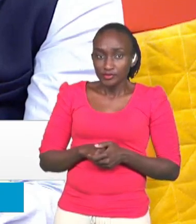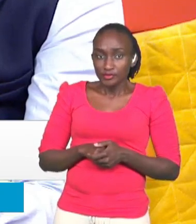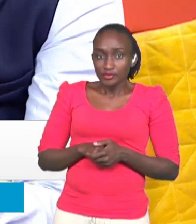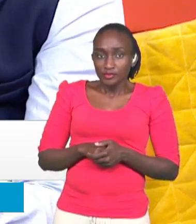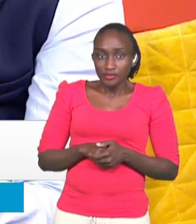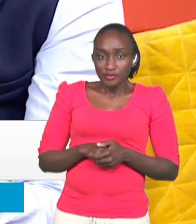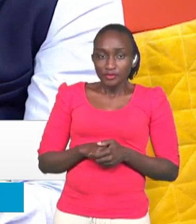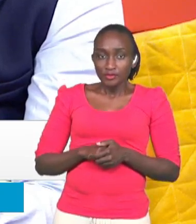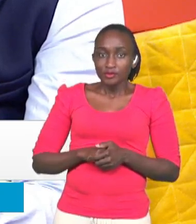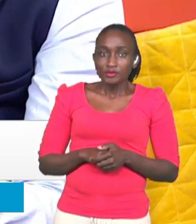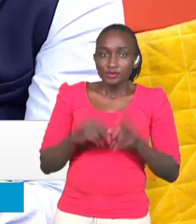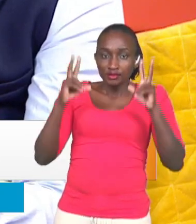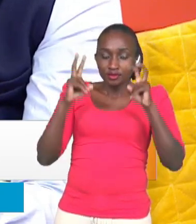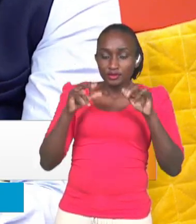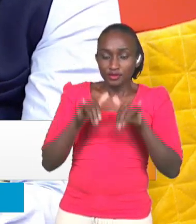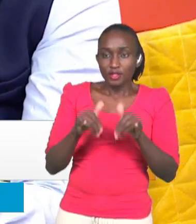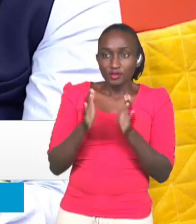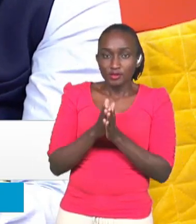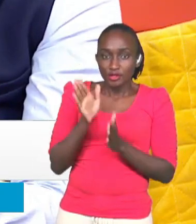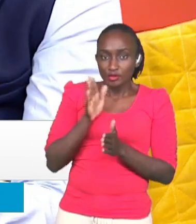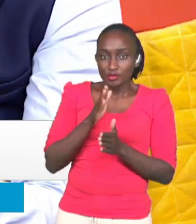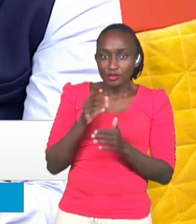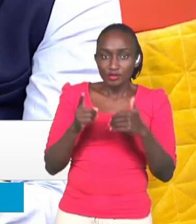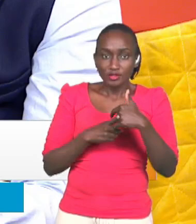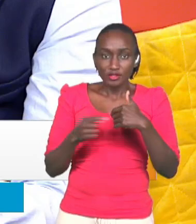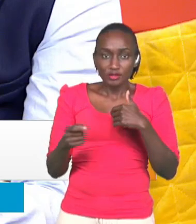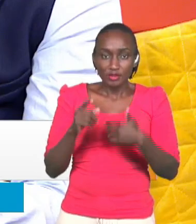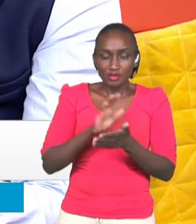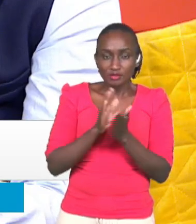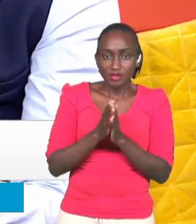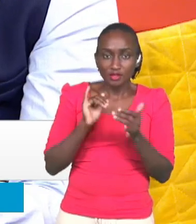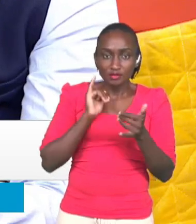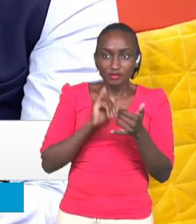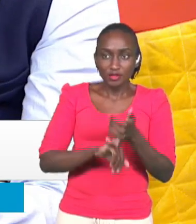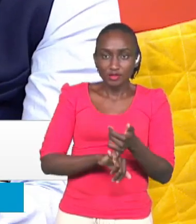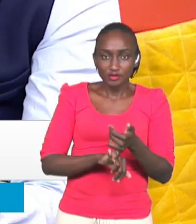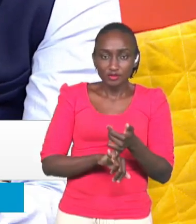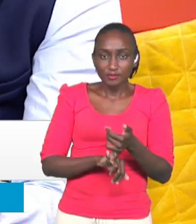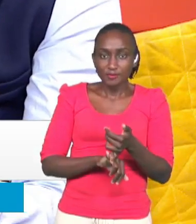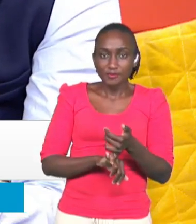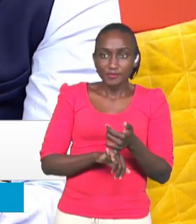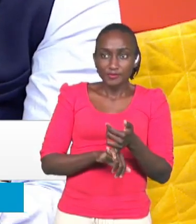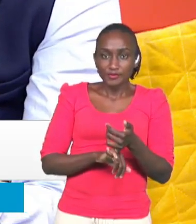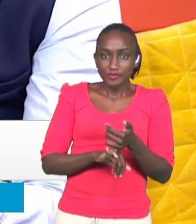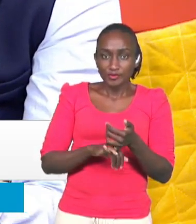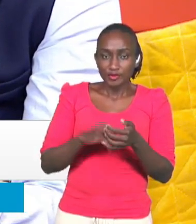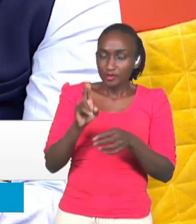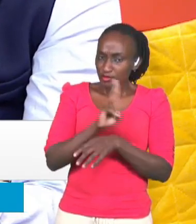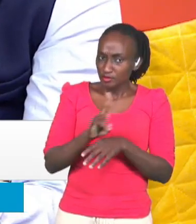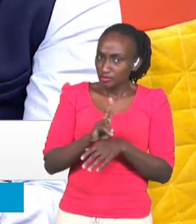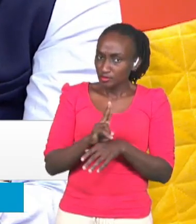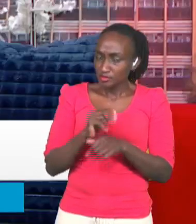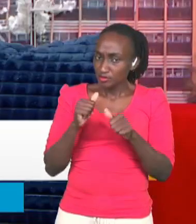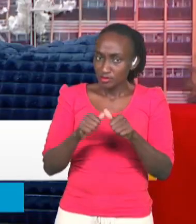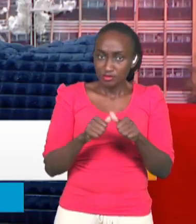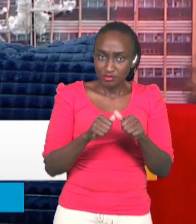the issue of staying with a woman for 6 months and she automatically becomes your wife or vice versa, does it still apply? Yes, it does. Okay. It